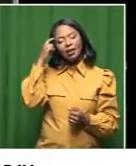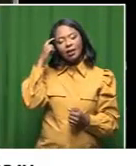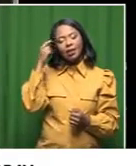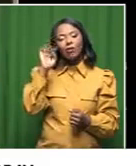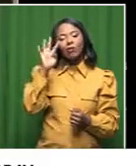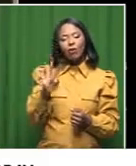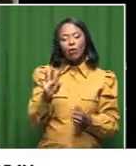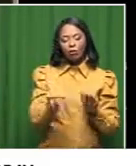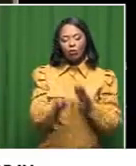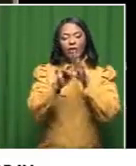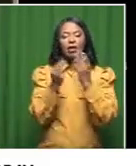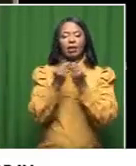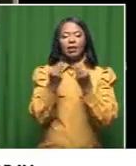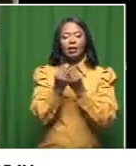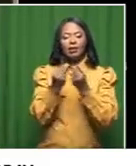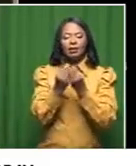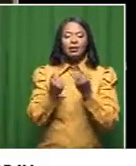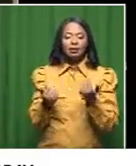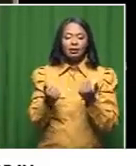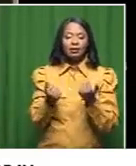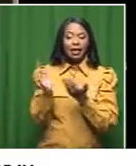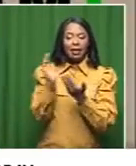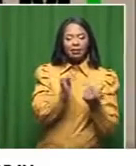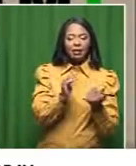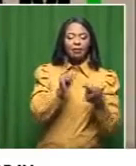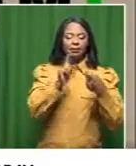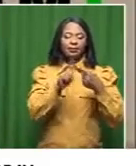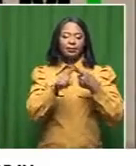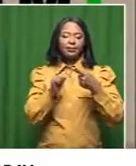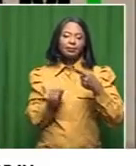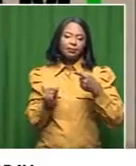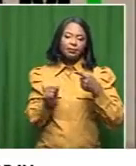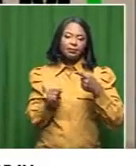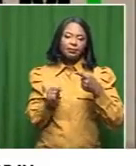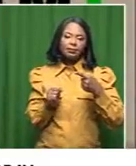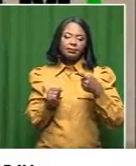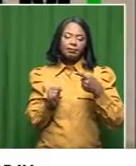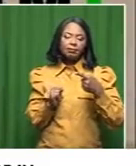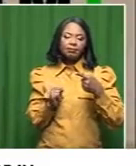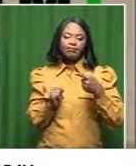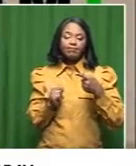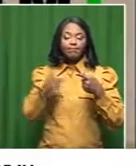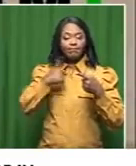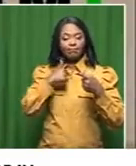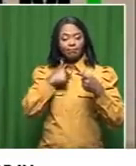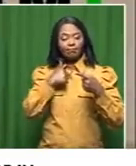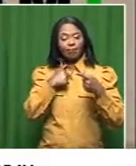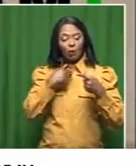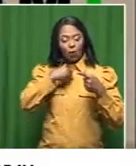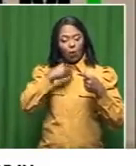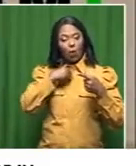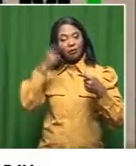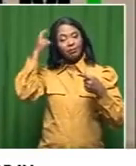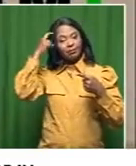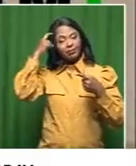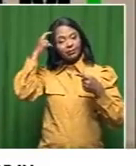four key things that really we should be expecting. One is, you know, in my own mind, I